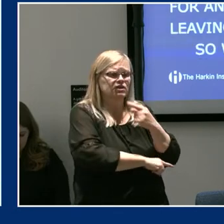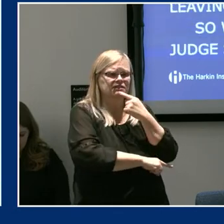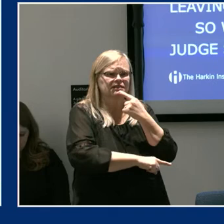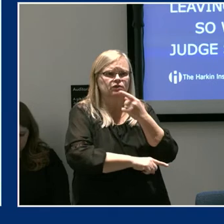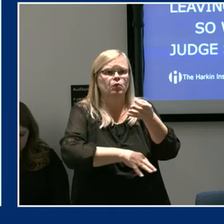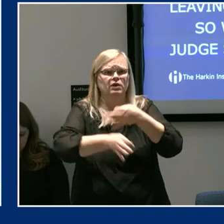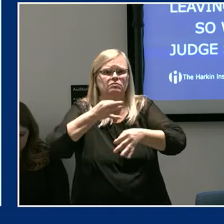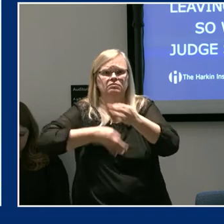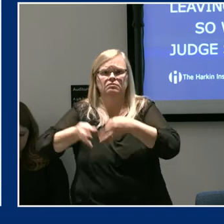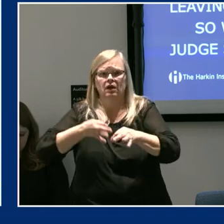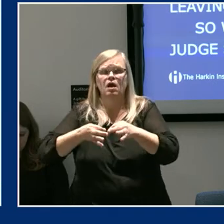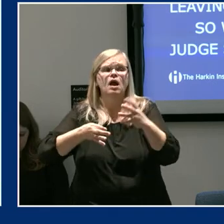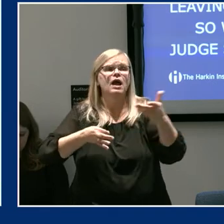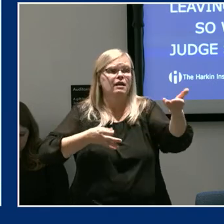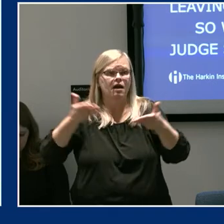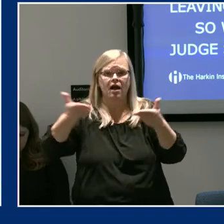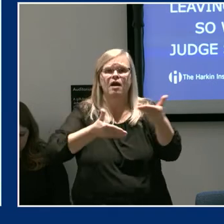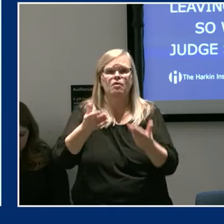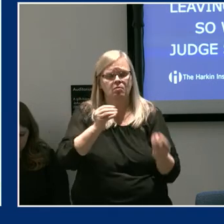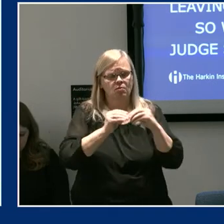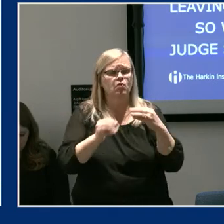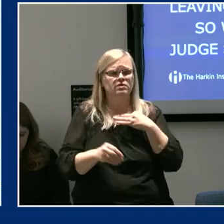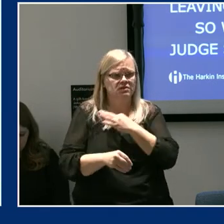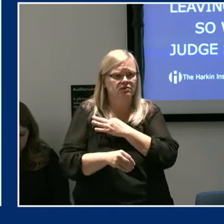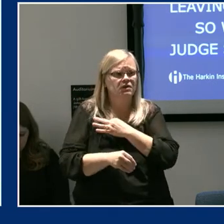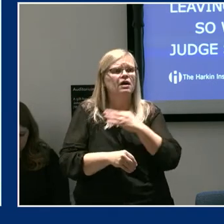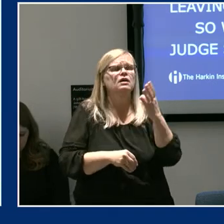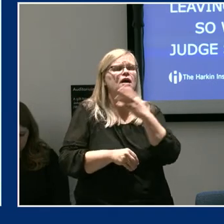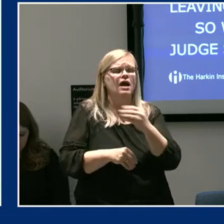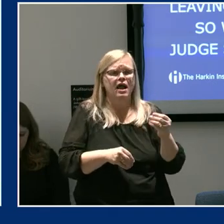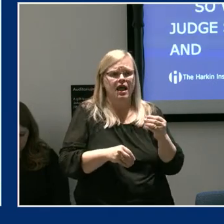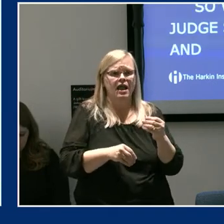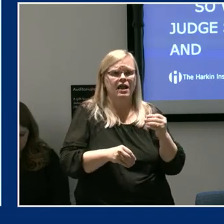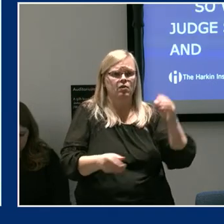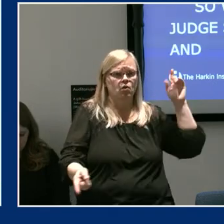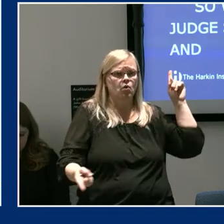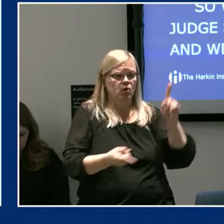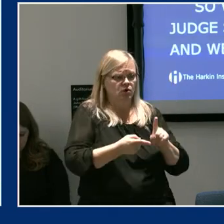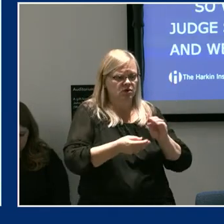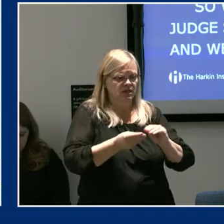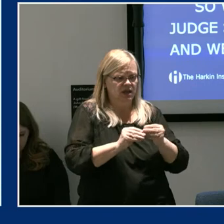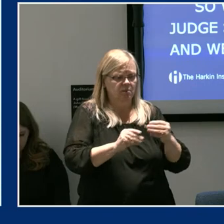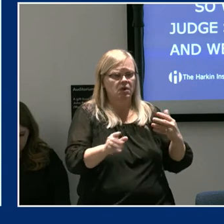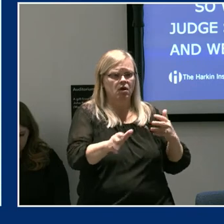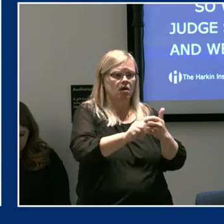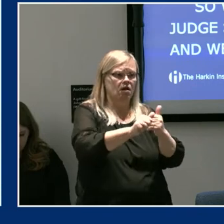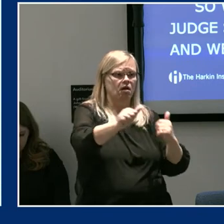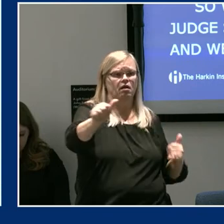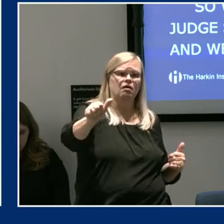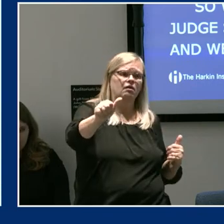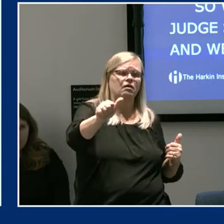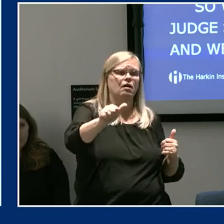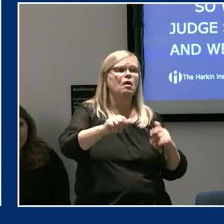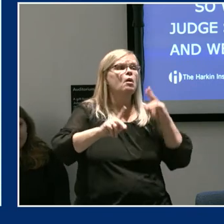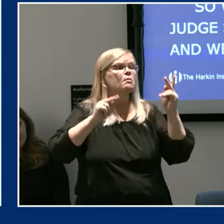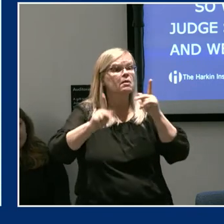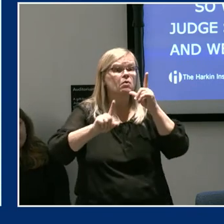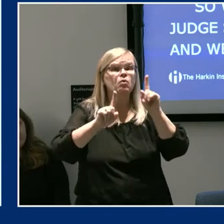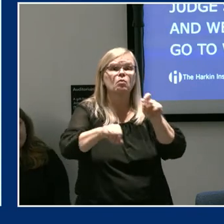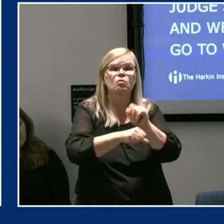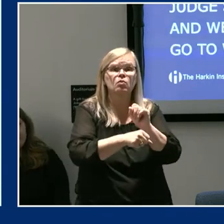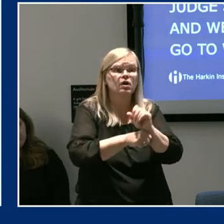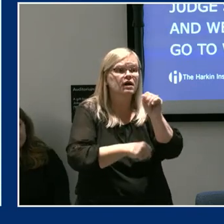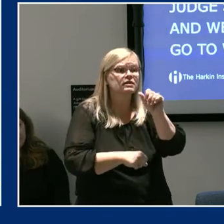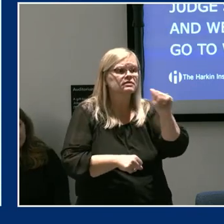staff and we can reduce the backlogs. Because people go to work at SSA because they want to